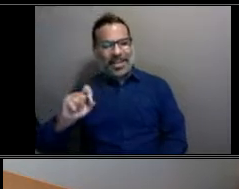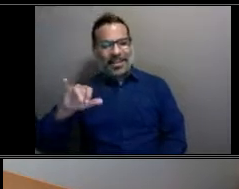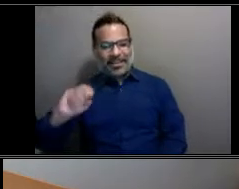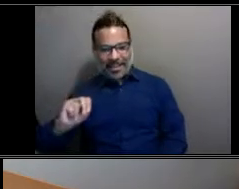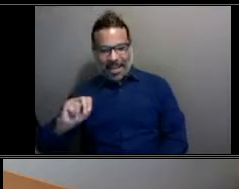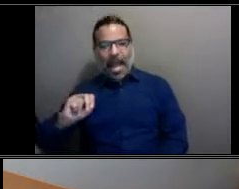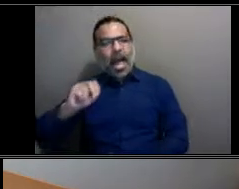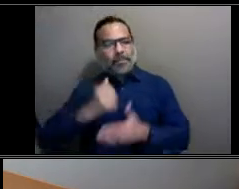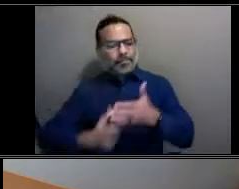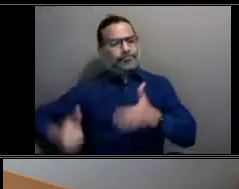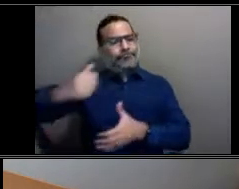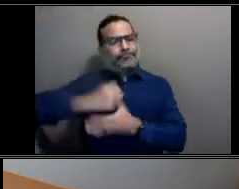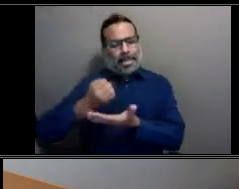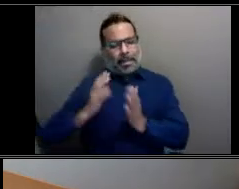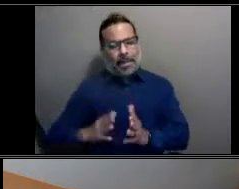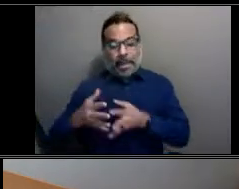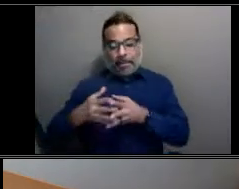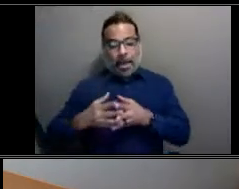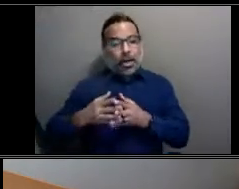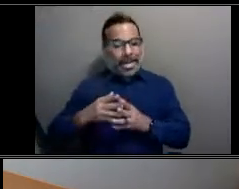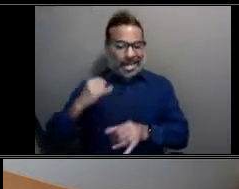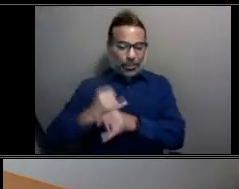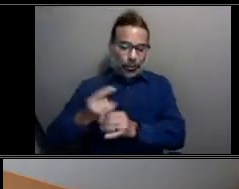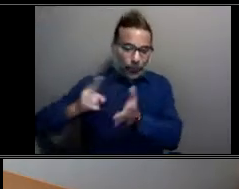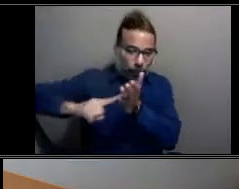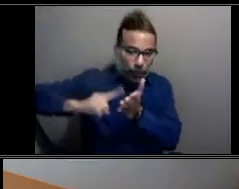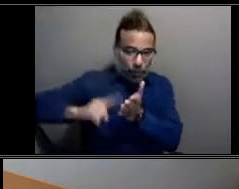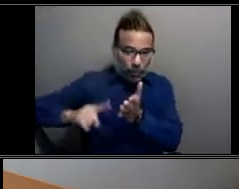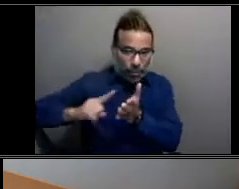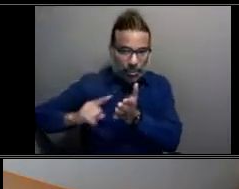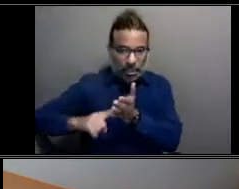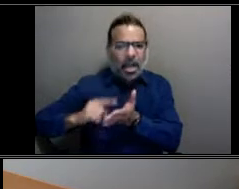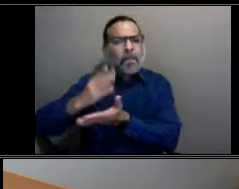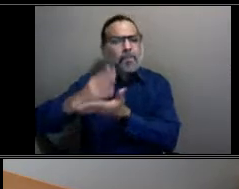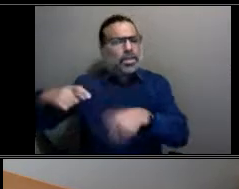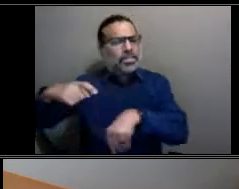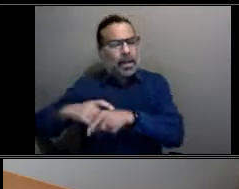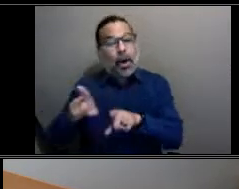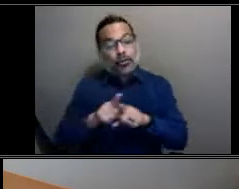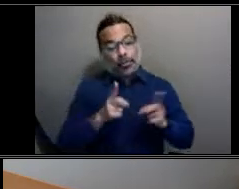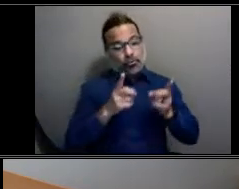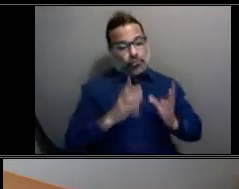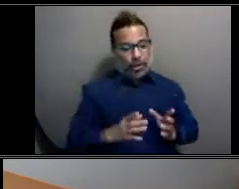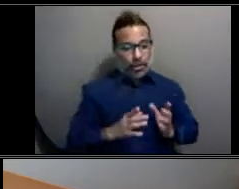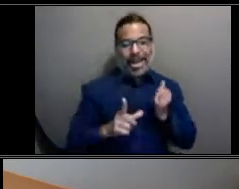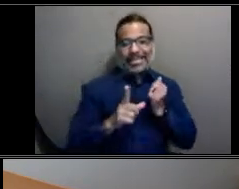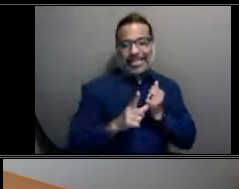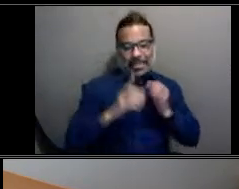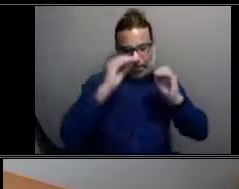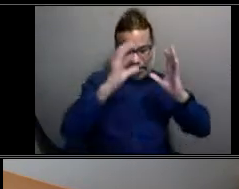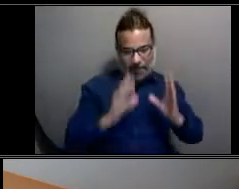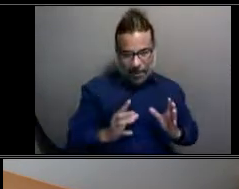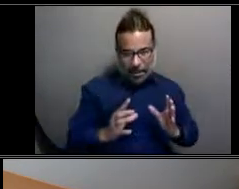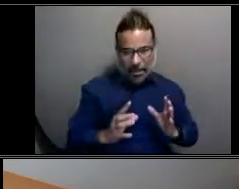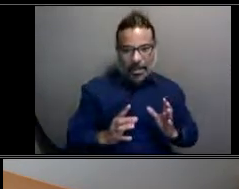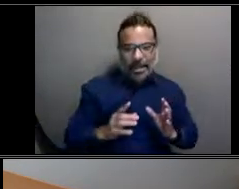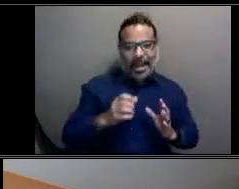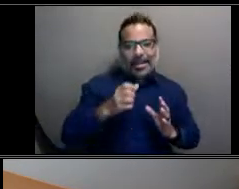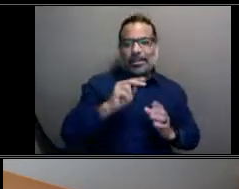at the American Institutes for Research. At part-time capacity, I'm also a Director and Assistant Professor at Northwestern